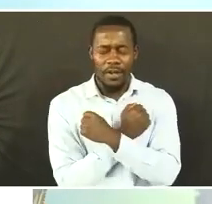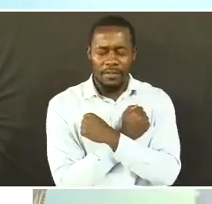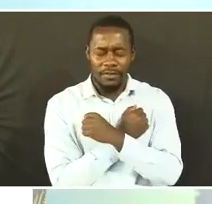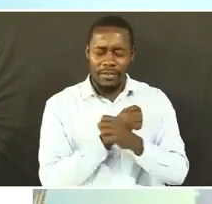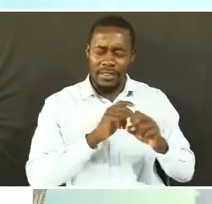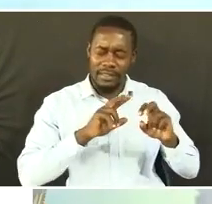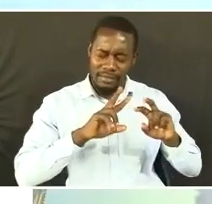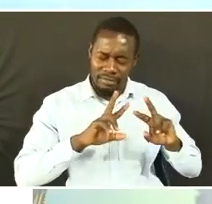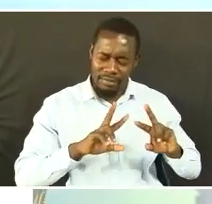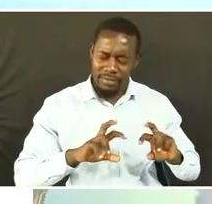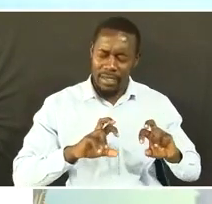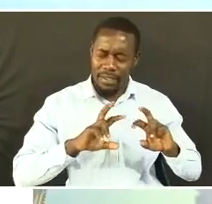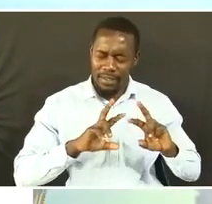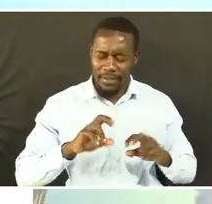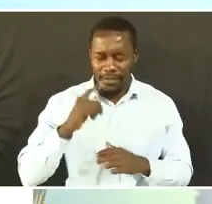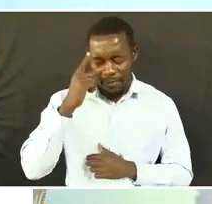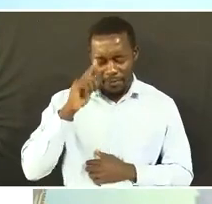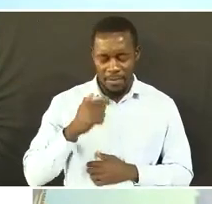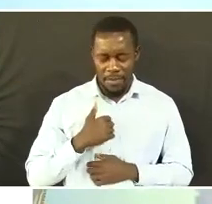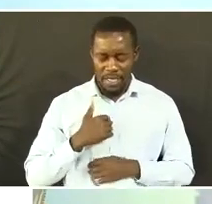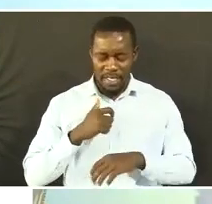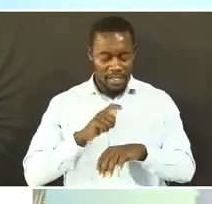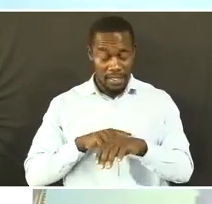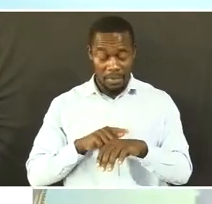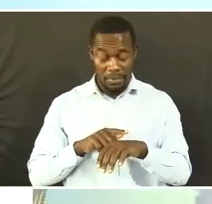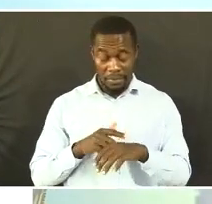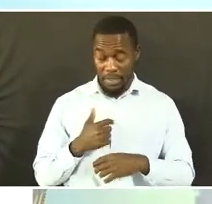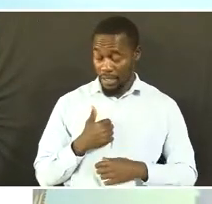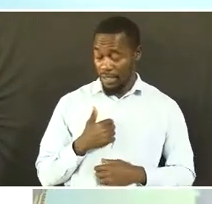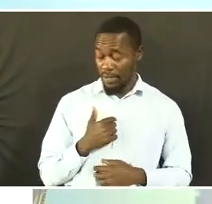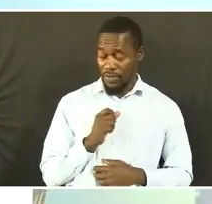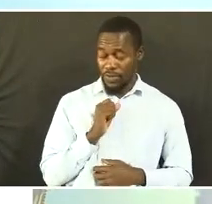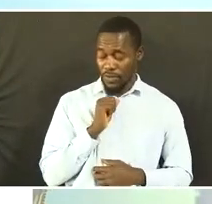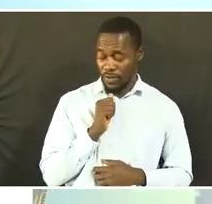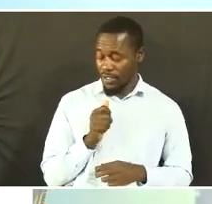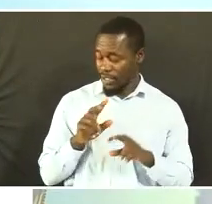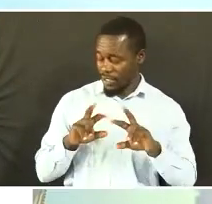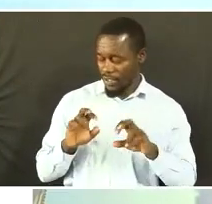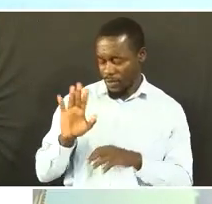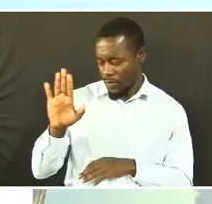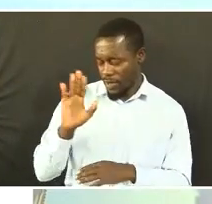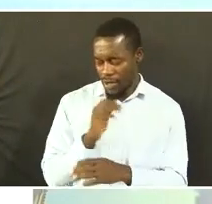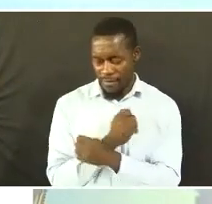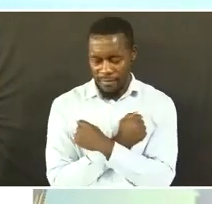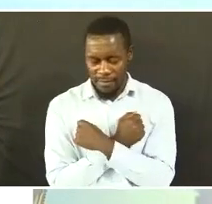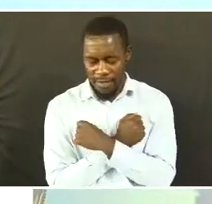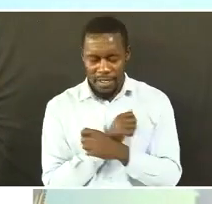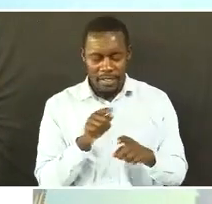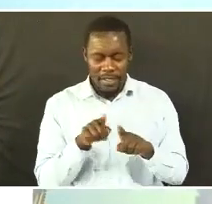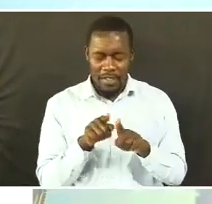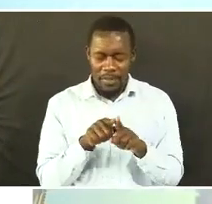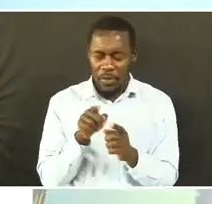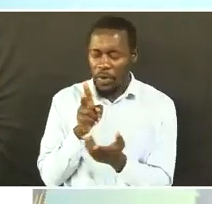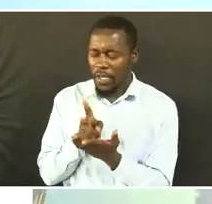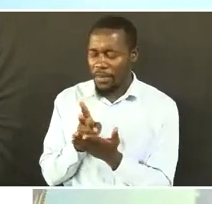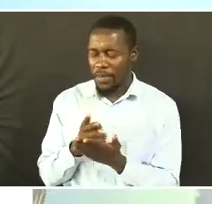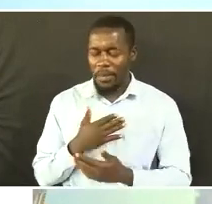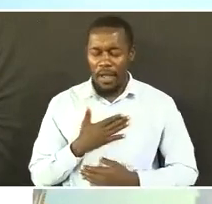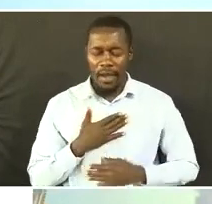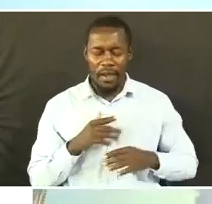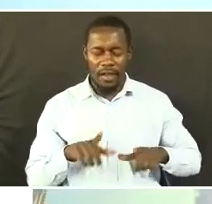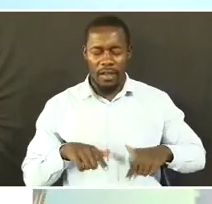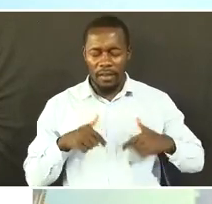found us when we sought it not, you sustain the hidden life. That